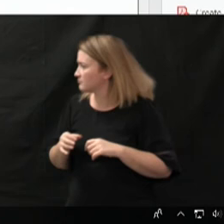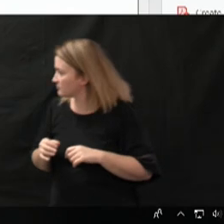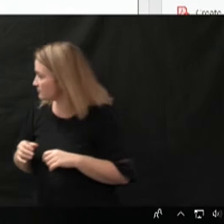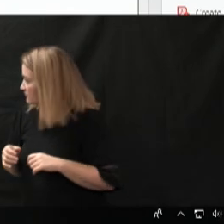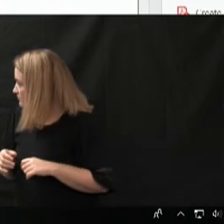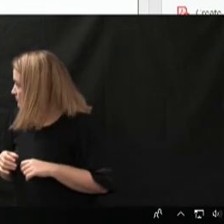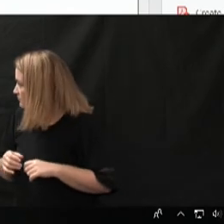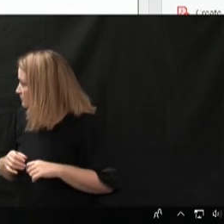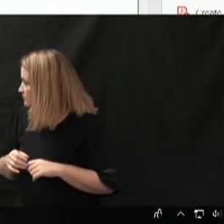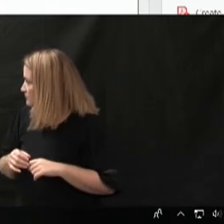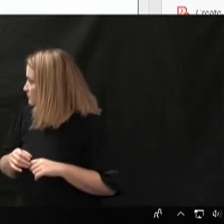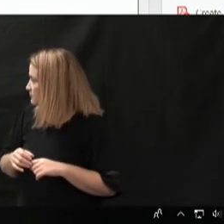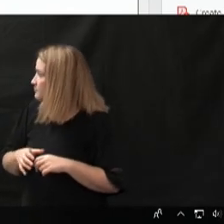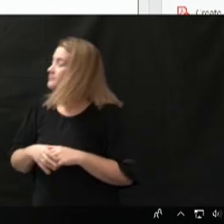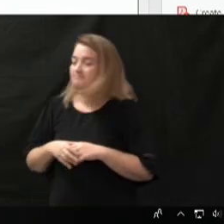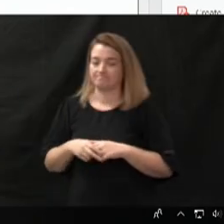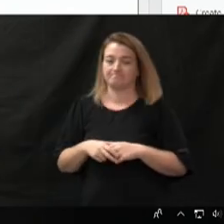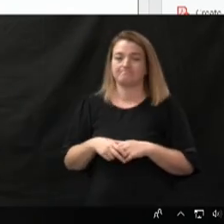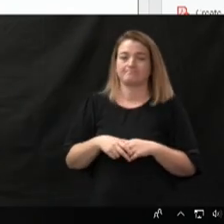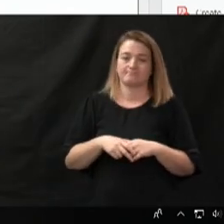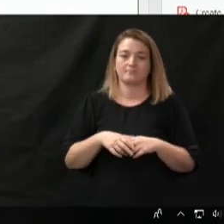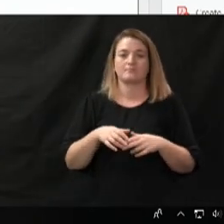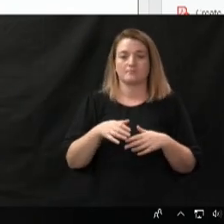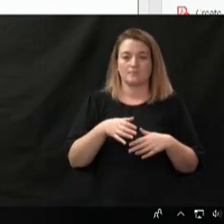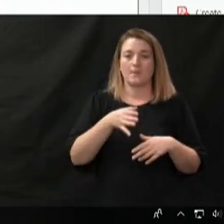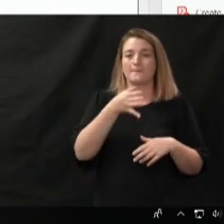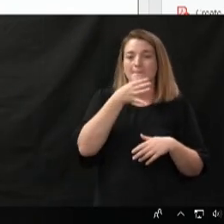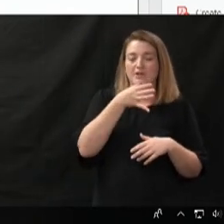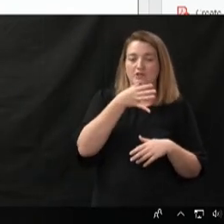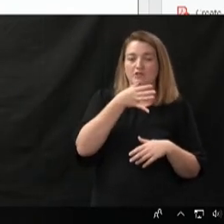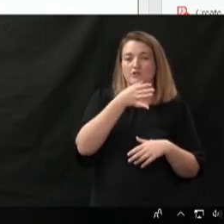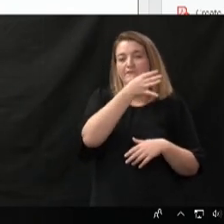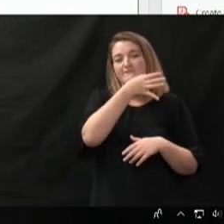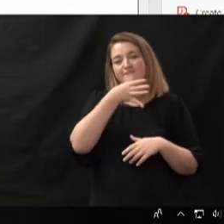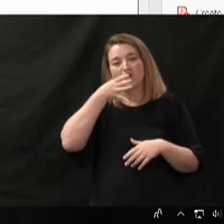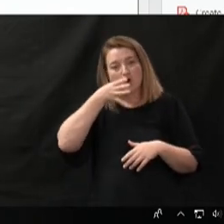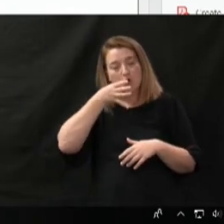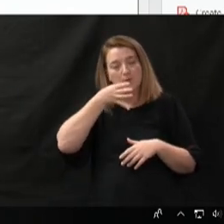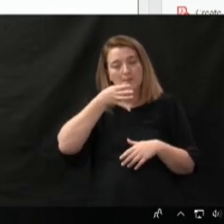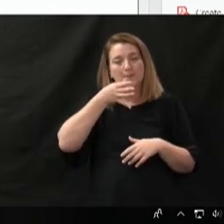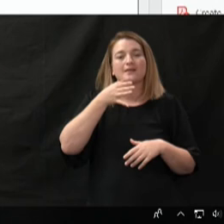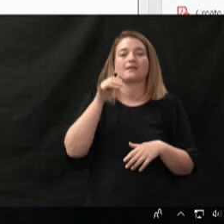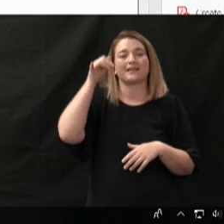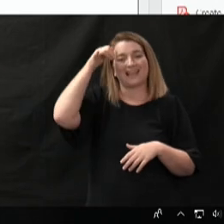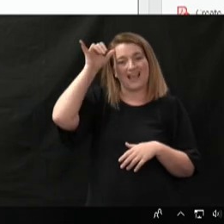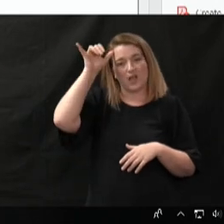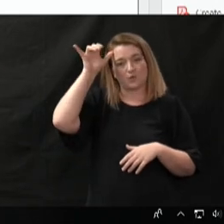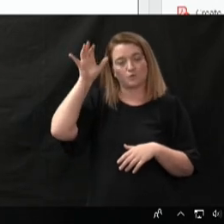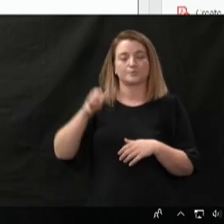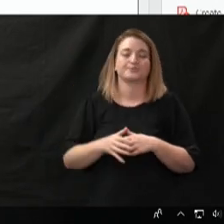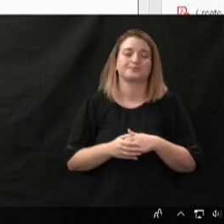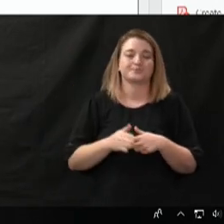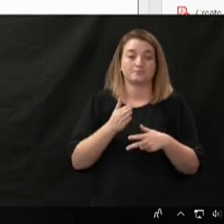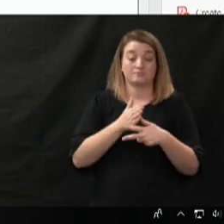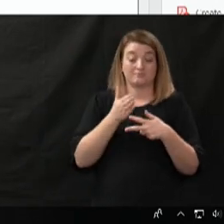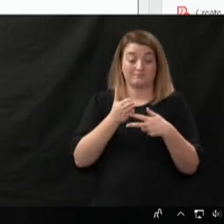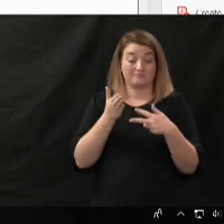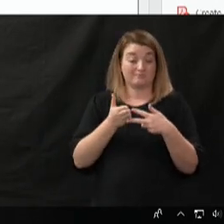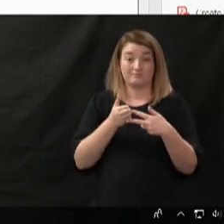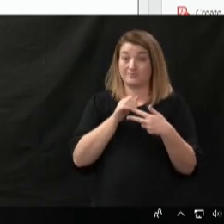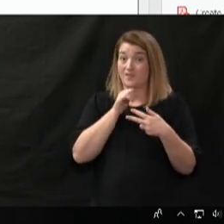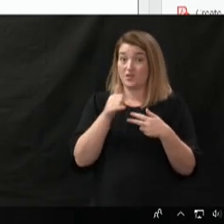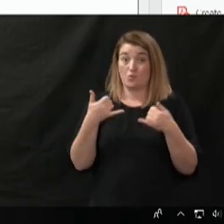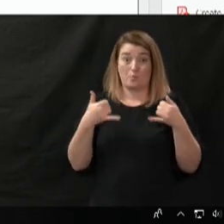Anglo-Saxon words are the words that kids learn first. Unfortunately, they don't play fair, because